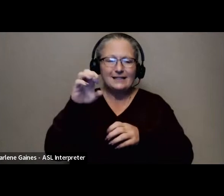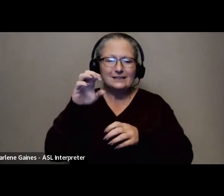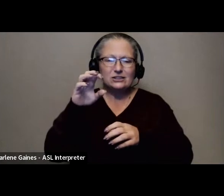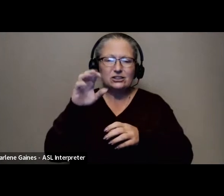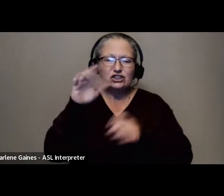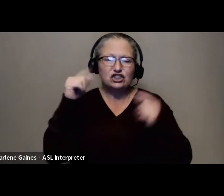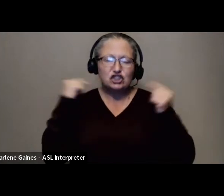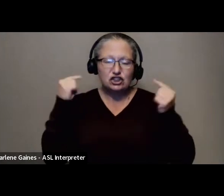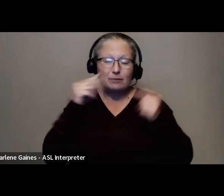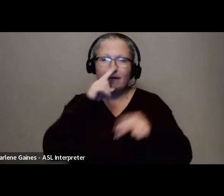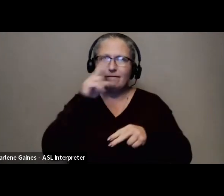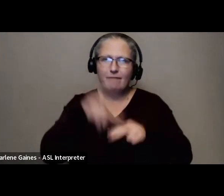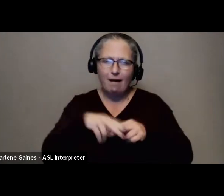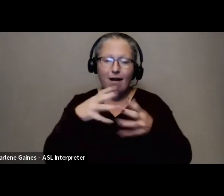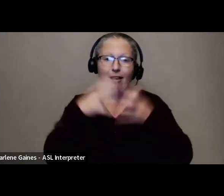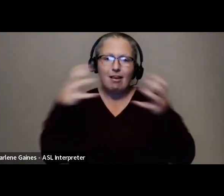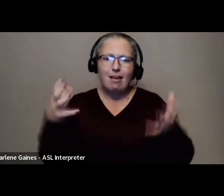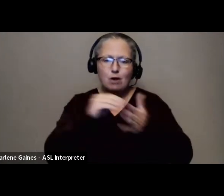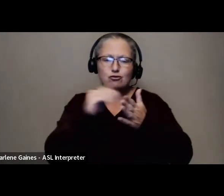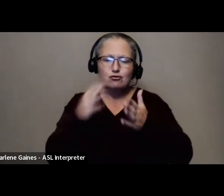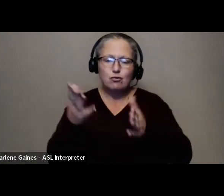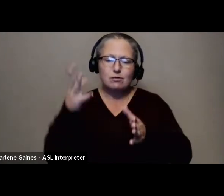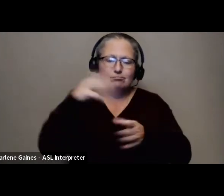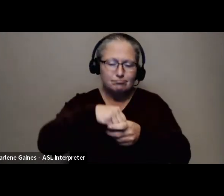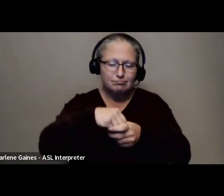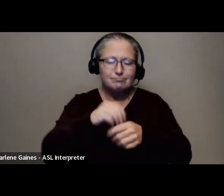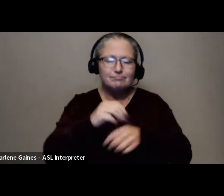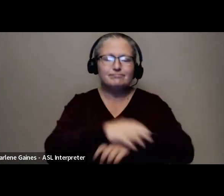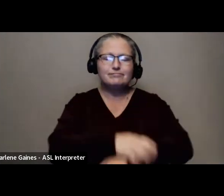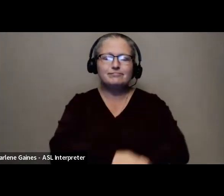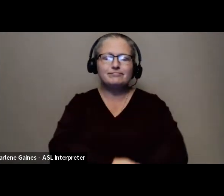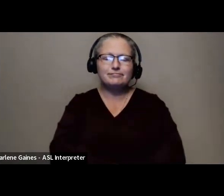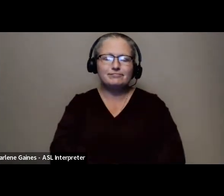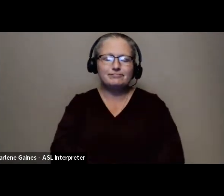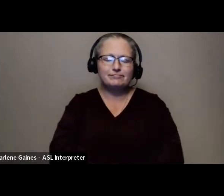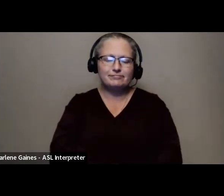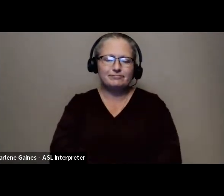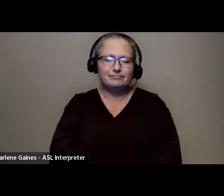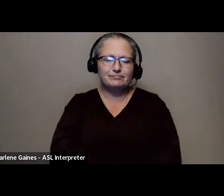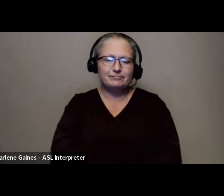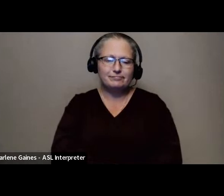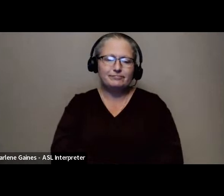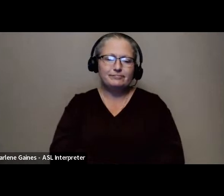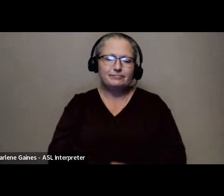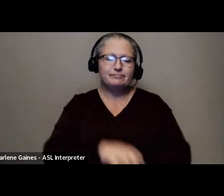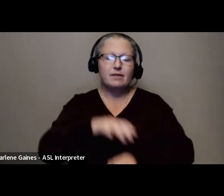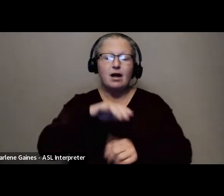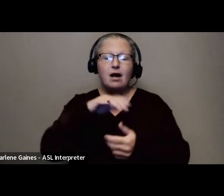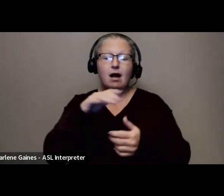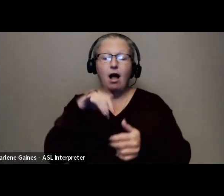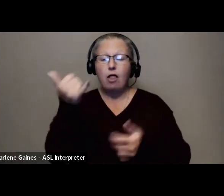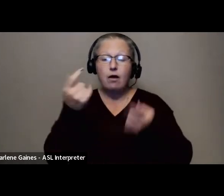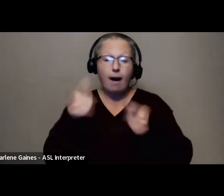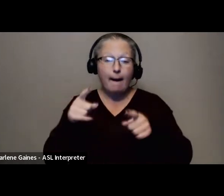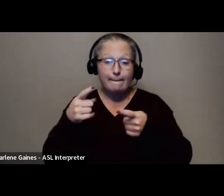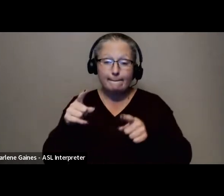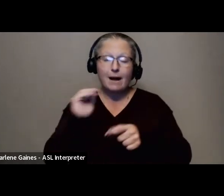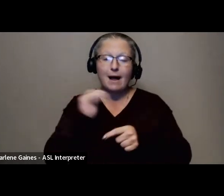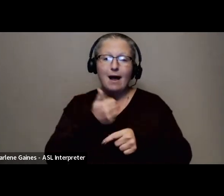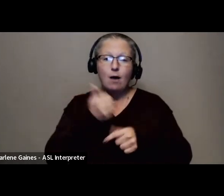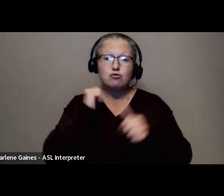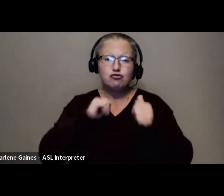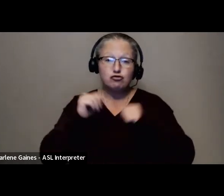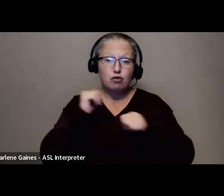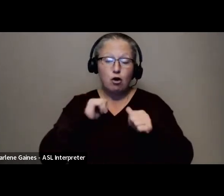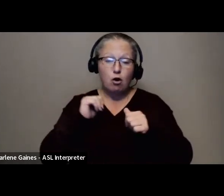fun. We had a lot of student participation and student engagement in that. Another thing that's been happening is that our